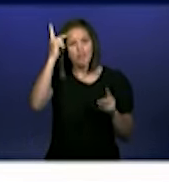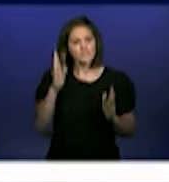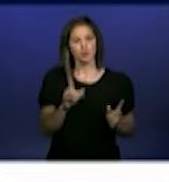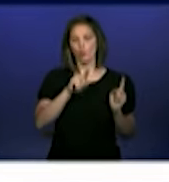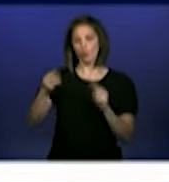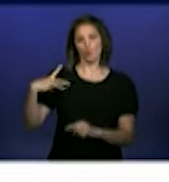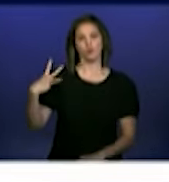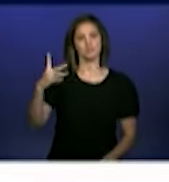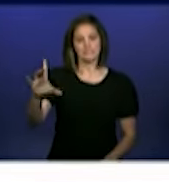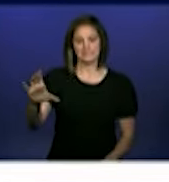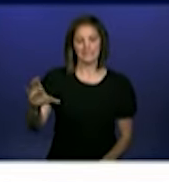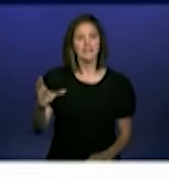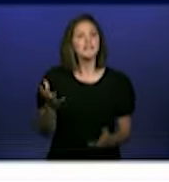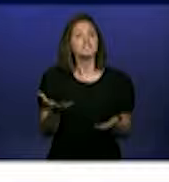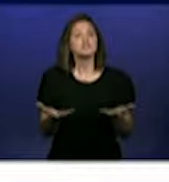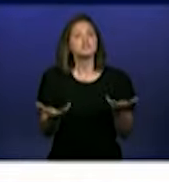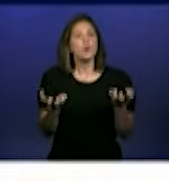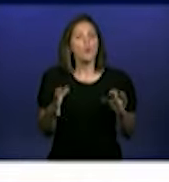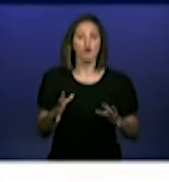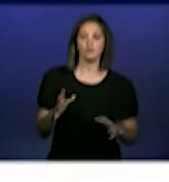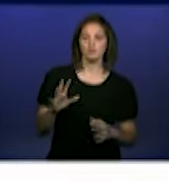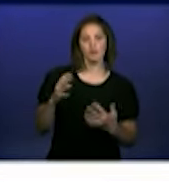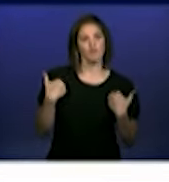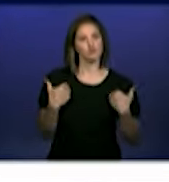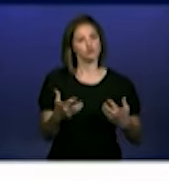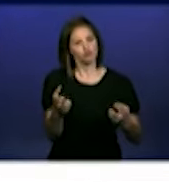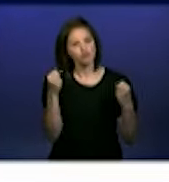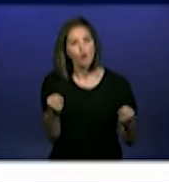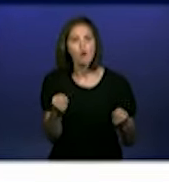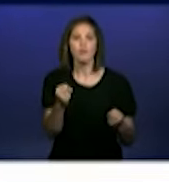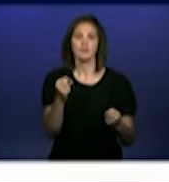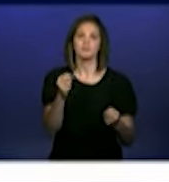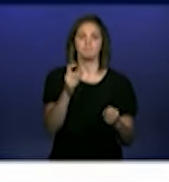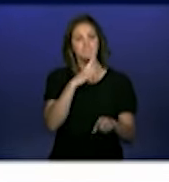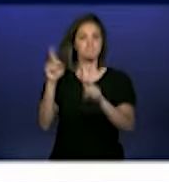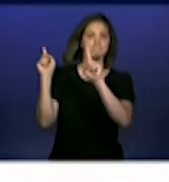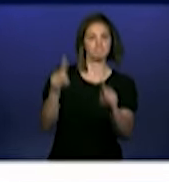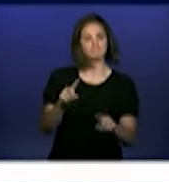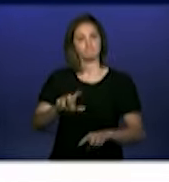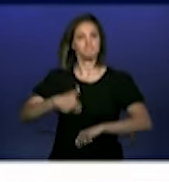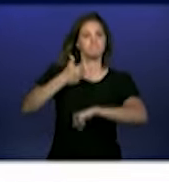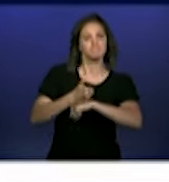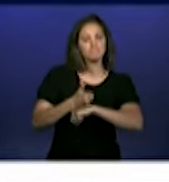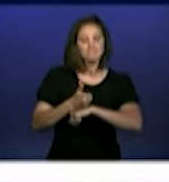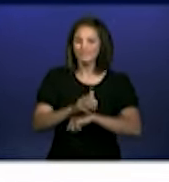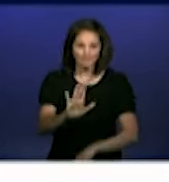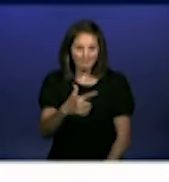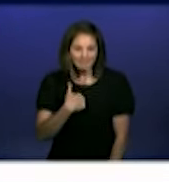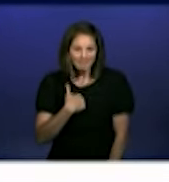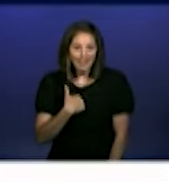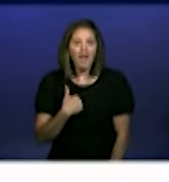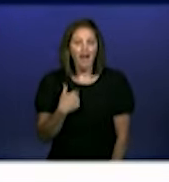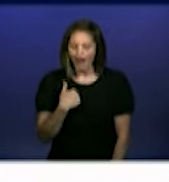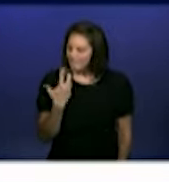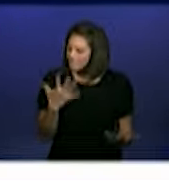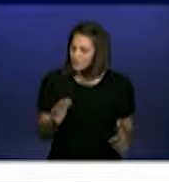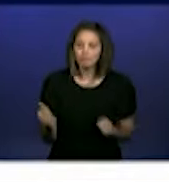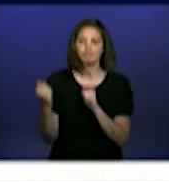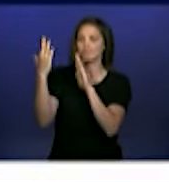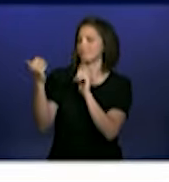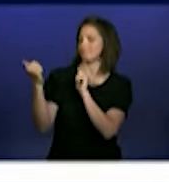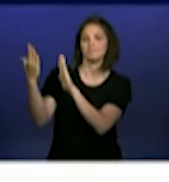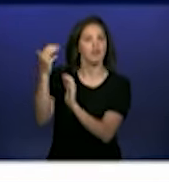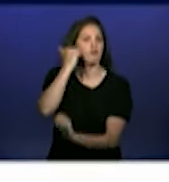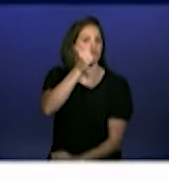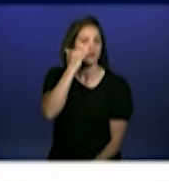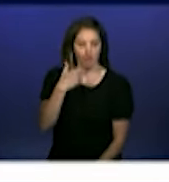around. They don't want to be able to take a strong stand. You don't have that problem with me. I've taken on the establishment every single day. I'm going to go back and